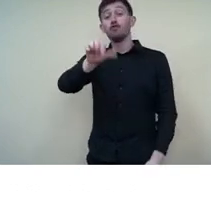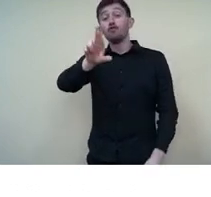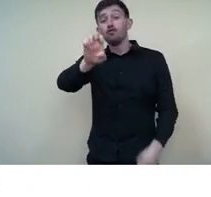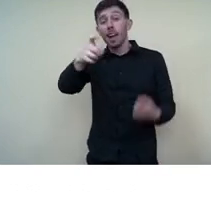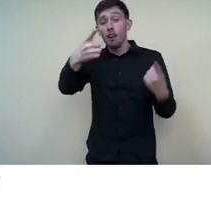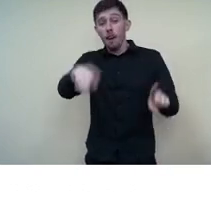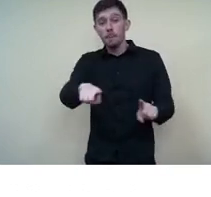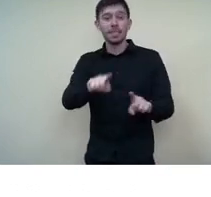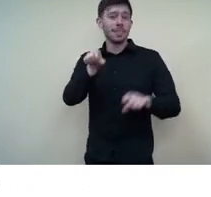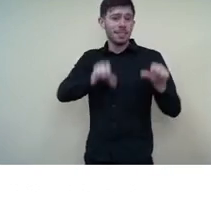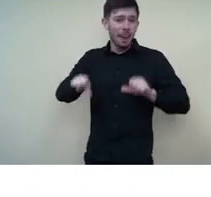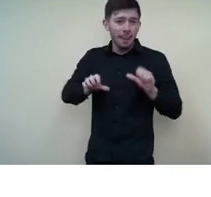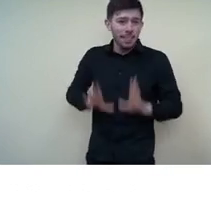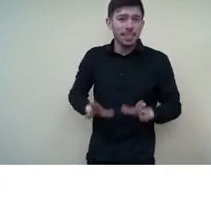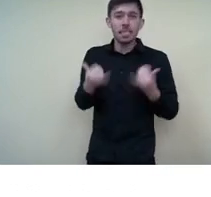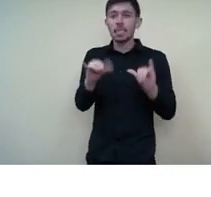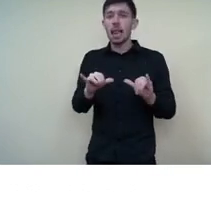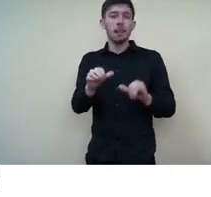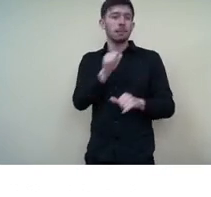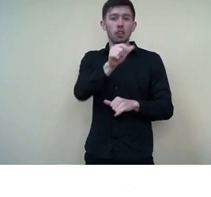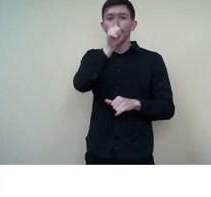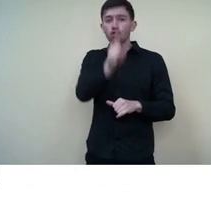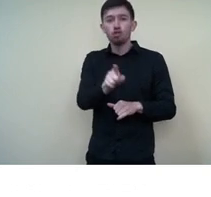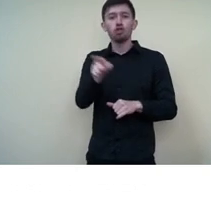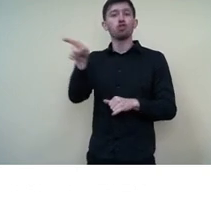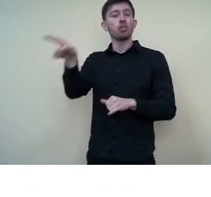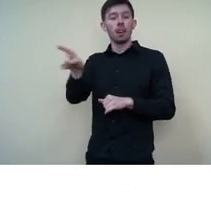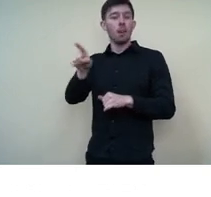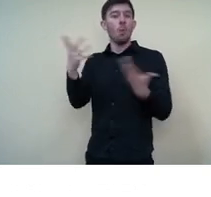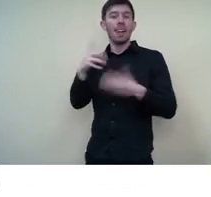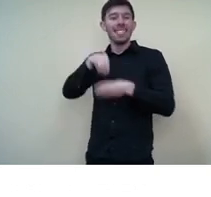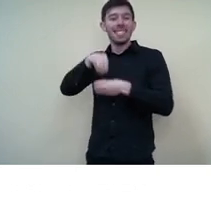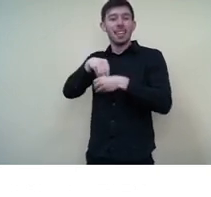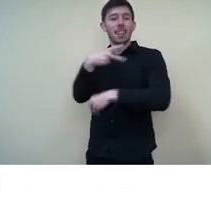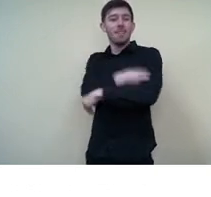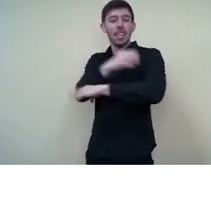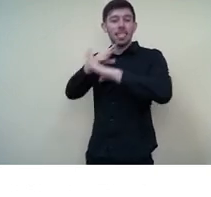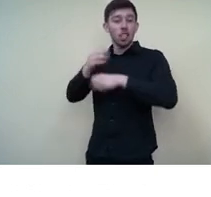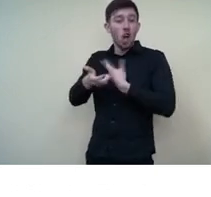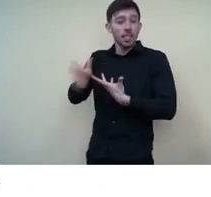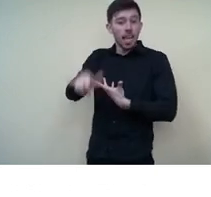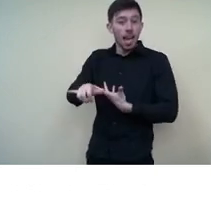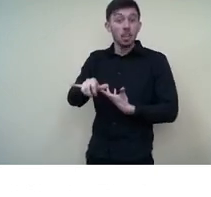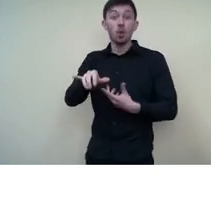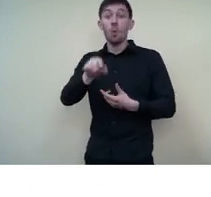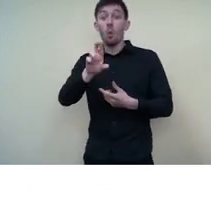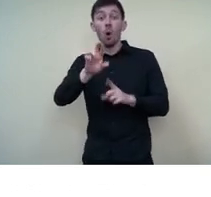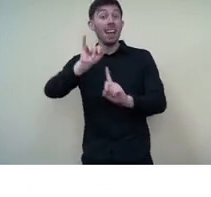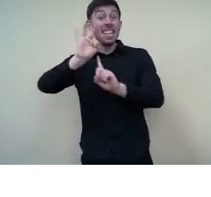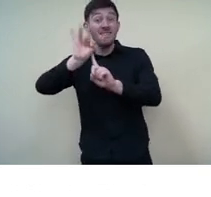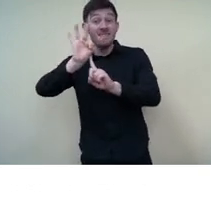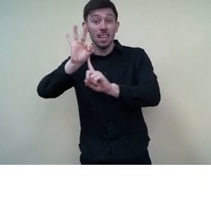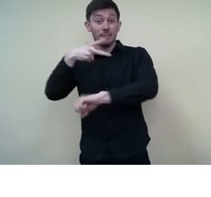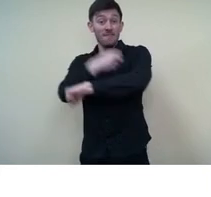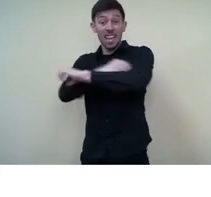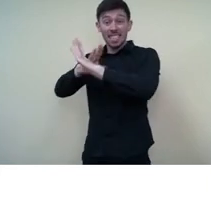and scientists are still unsure what about the vaccine caused it, or if the vaccine even caused it. So it's really important for you guys to know and be